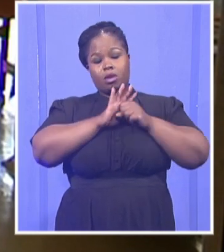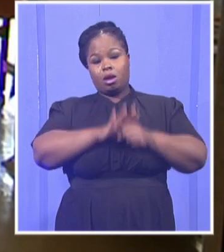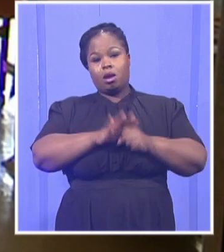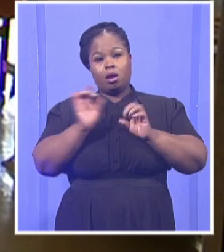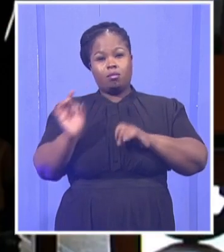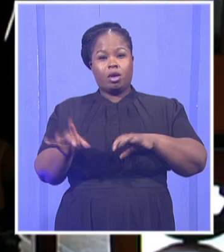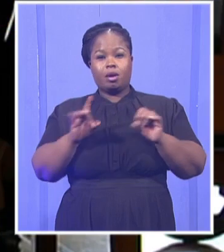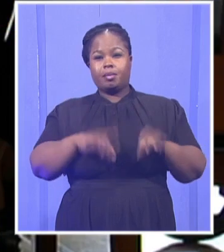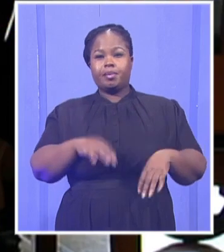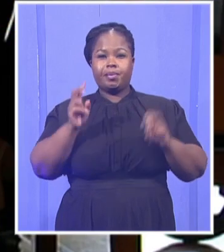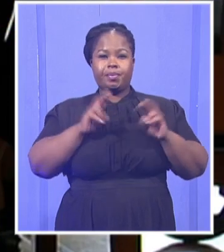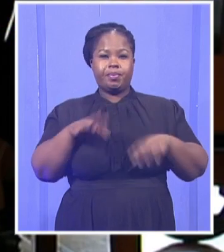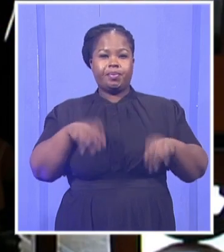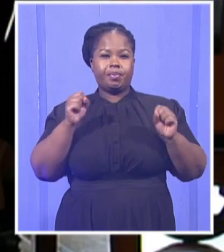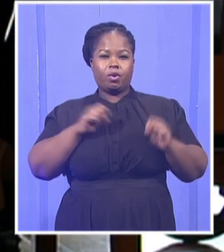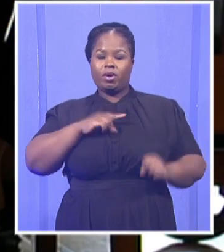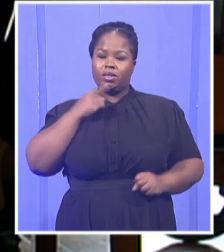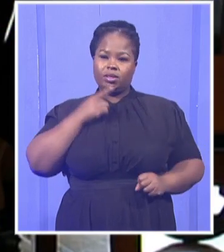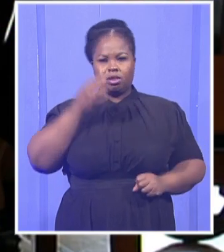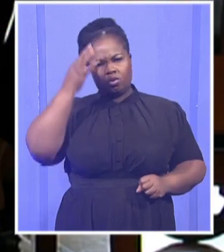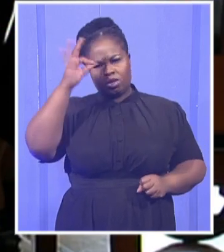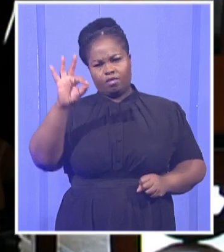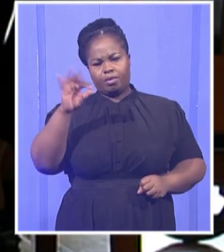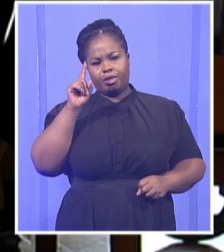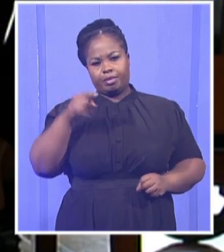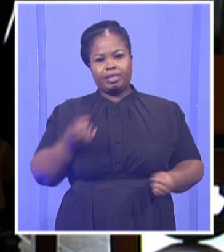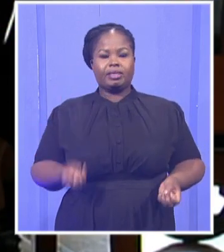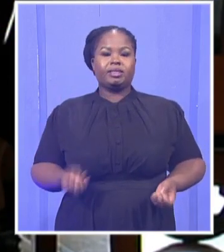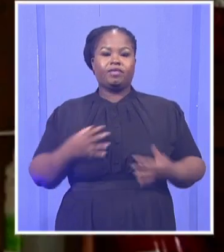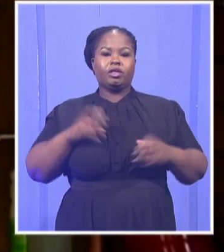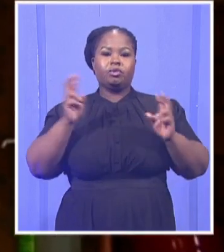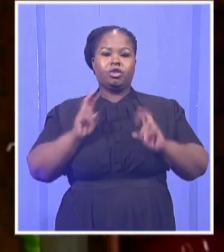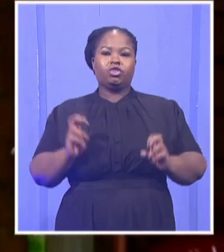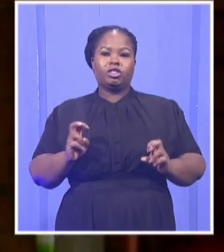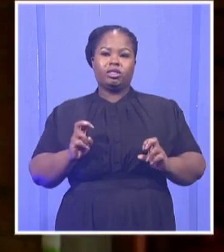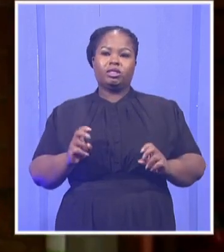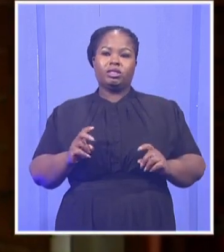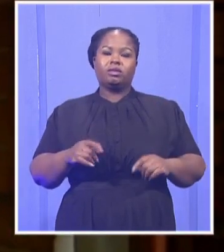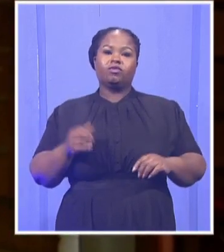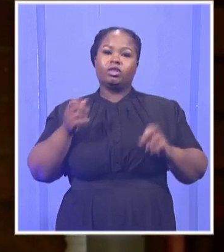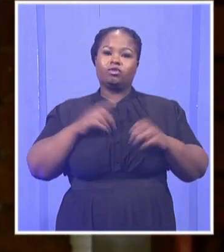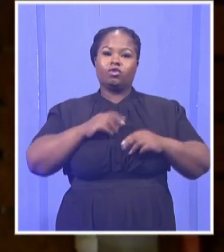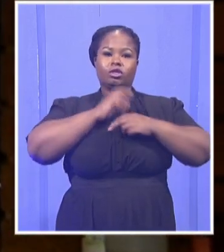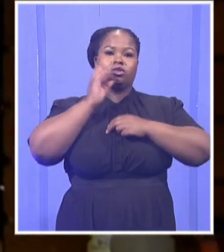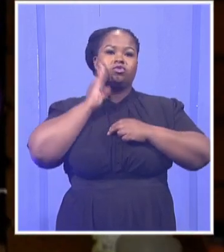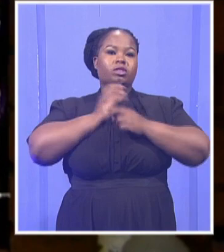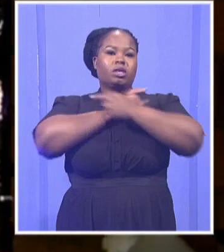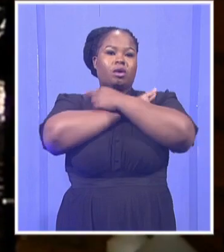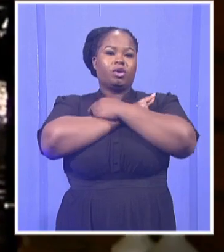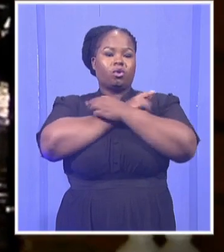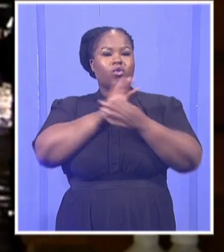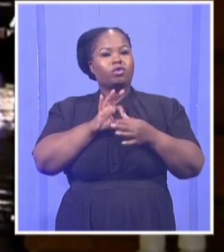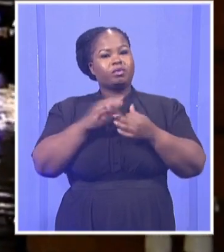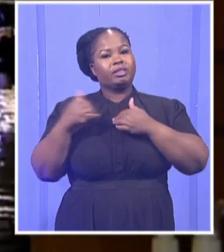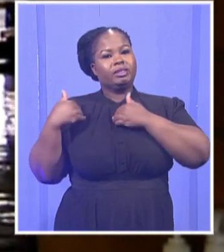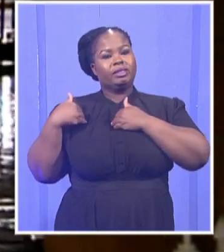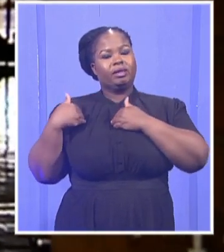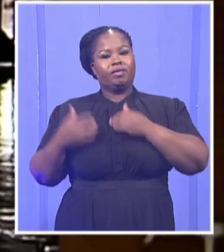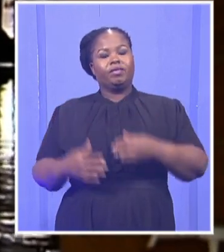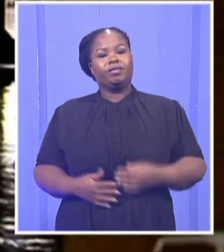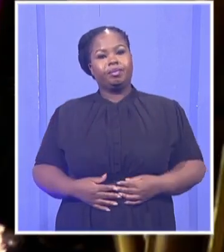load shedding. They want government to provide emergency power to retirement homes to stave off rampant power